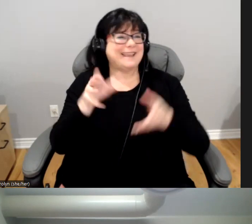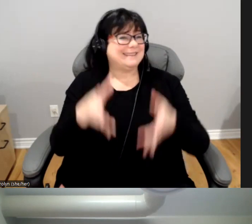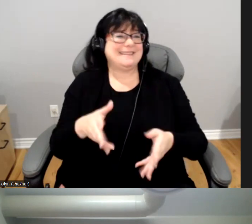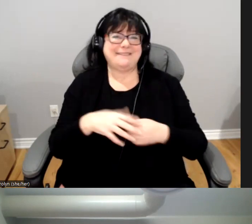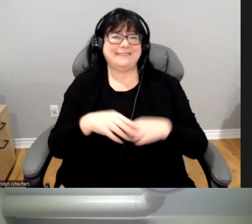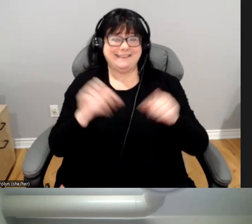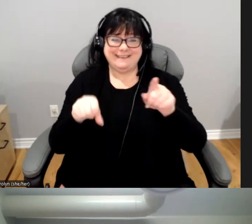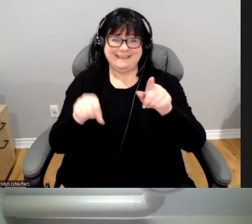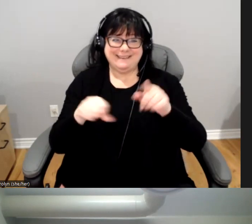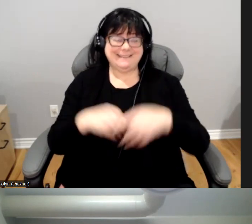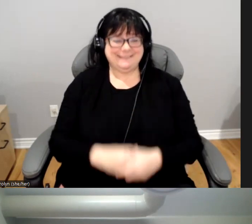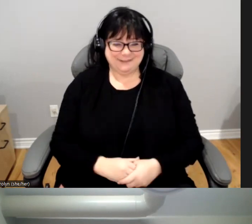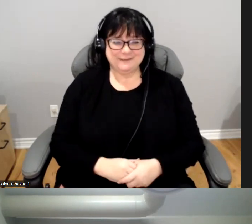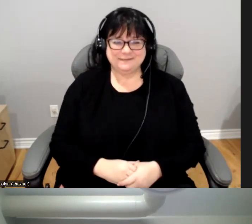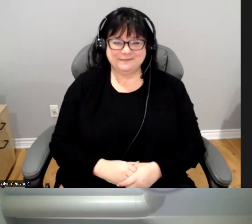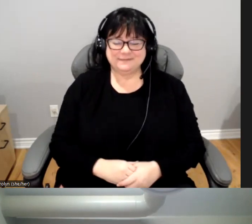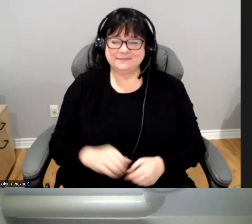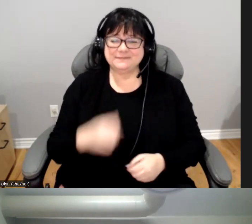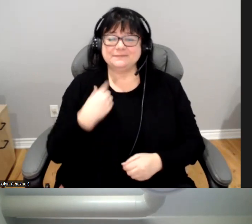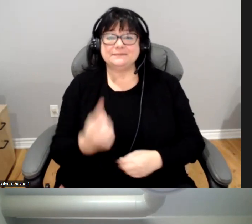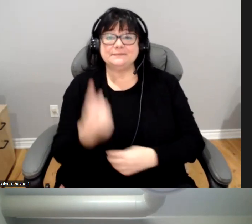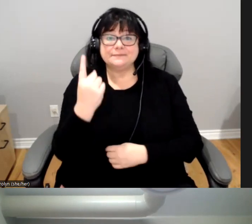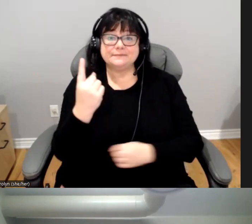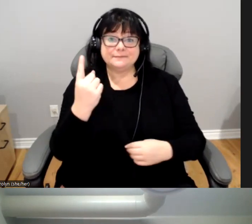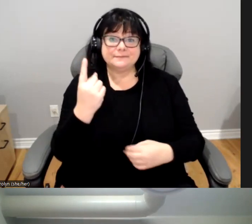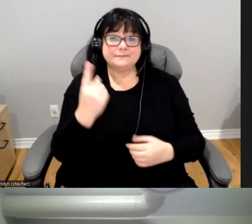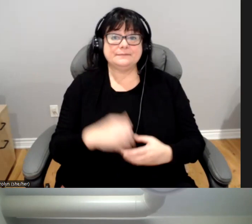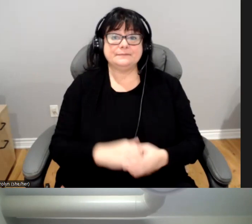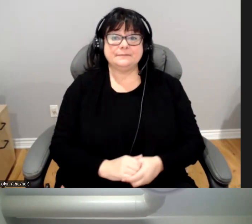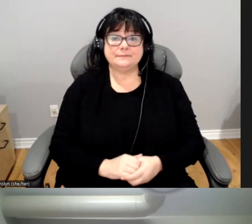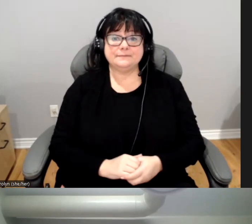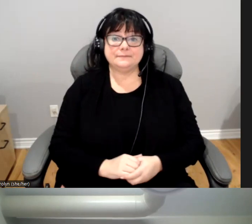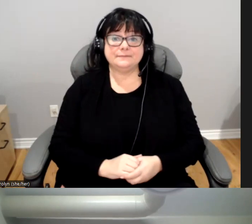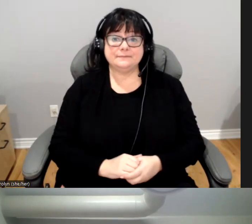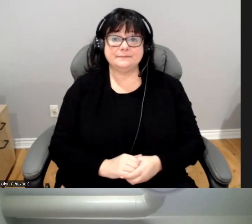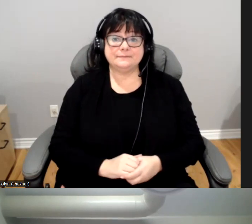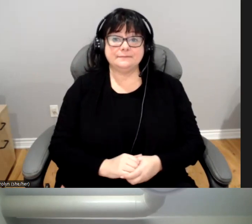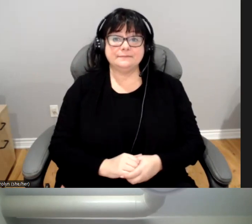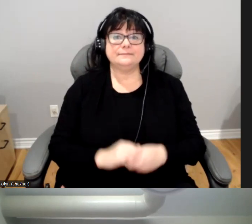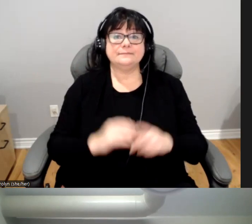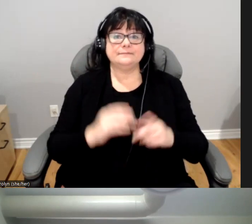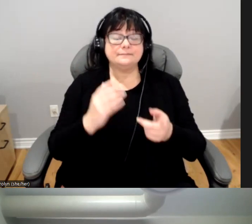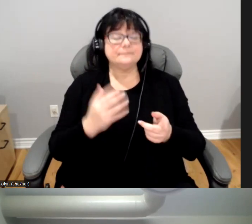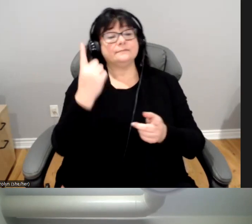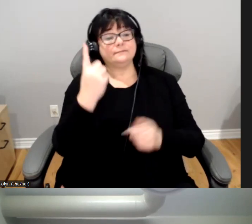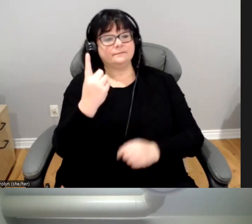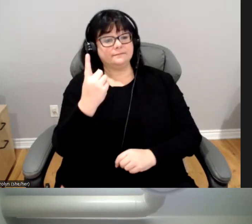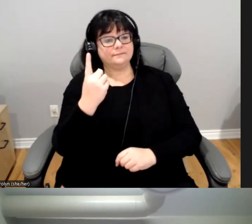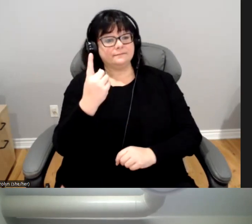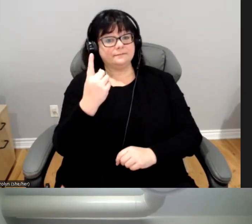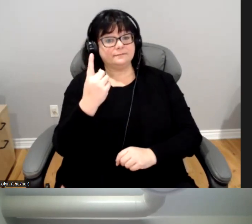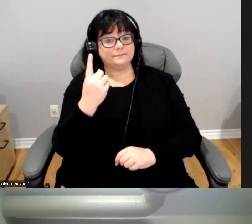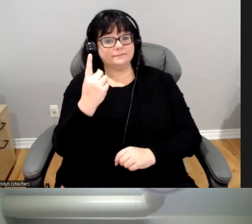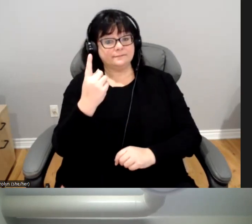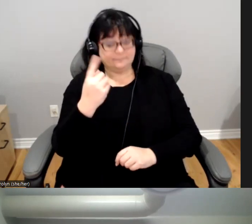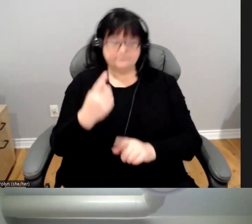Indeed. One of the downsides is that, let's start with a benefit. One of the benefits with